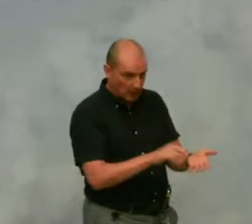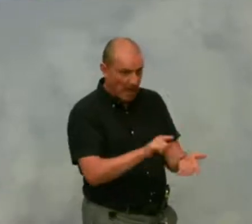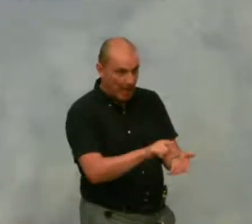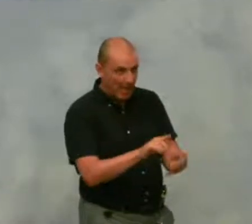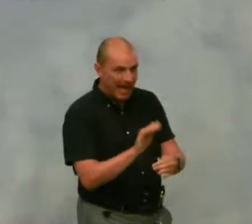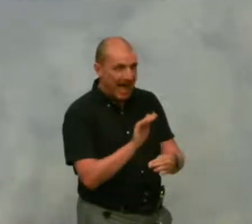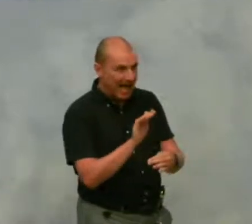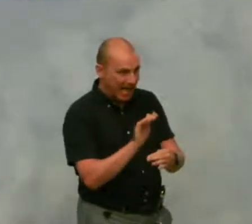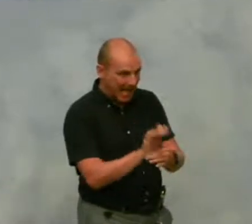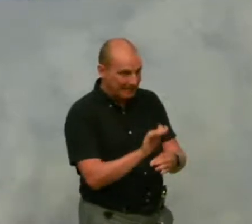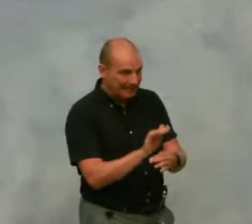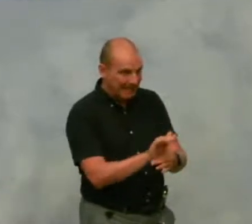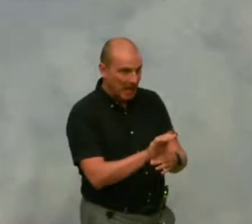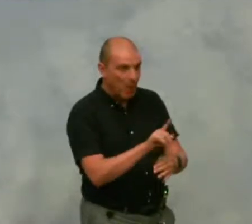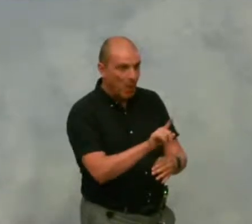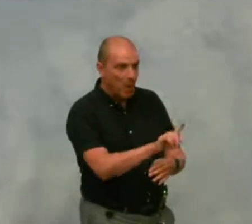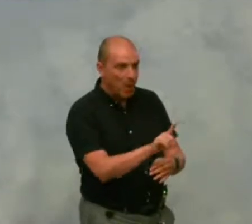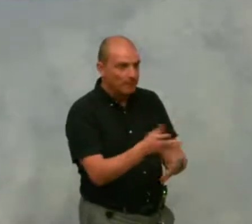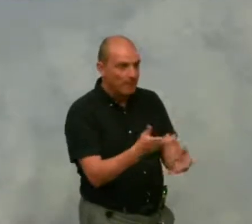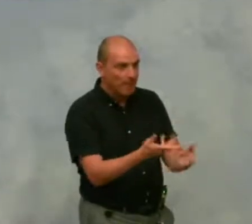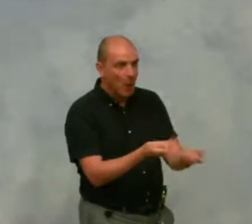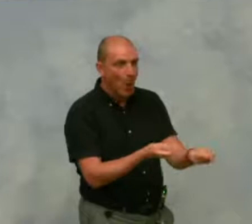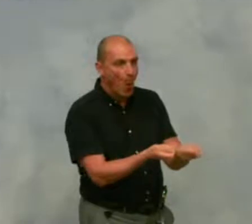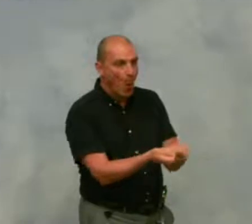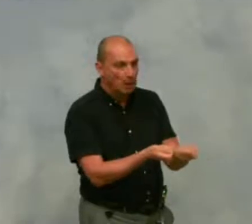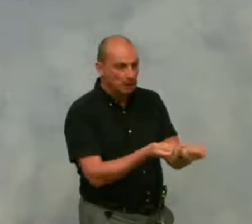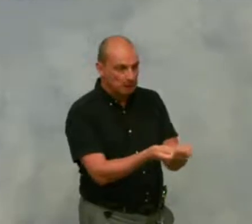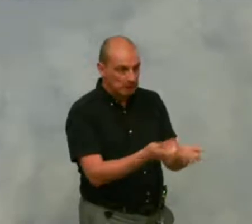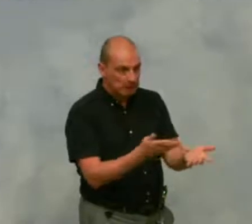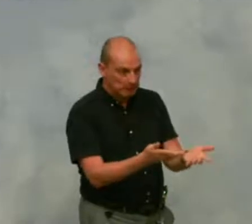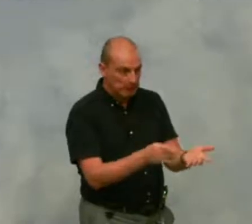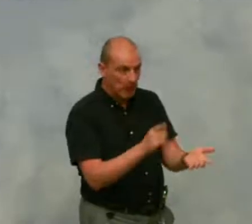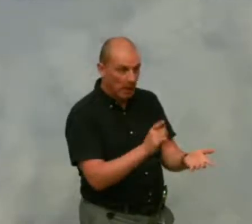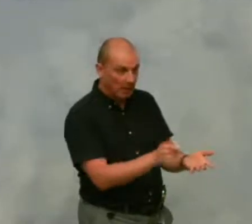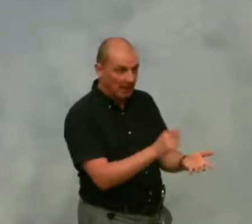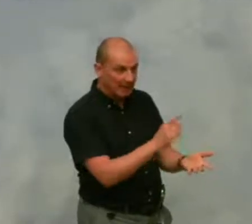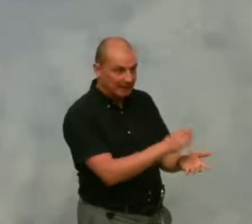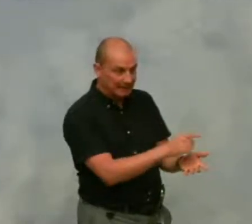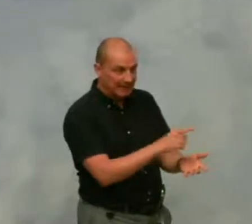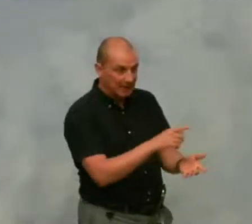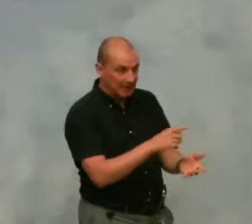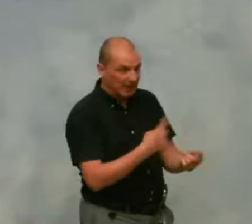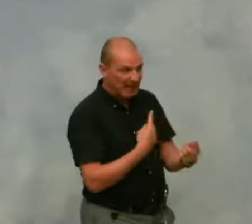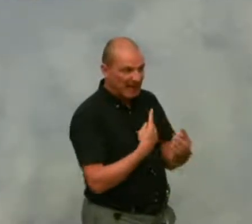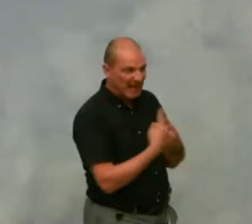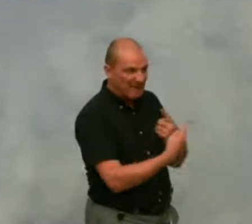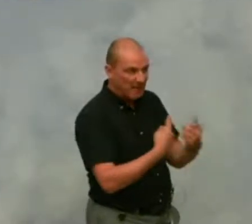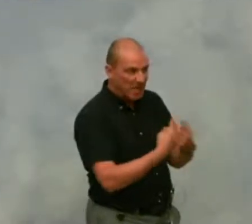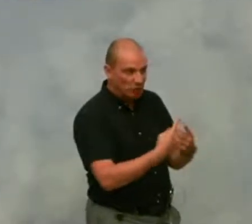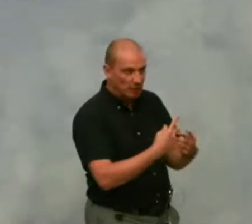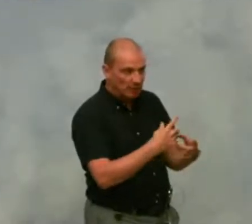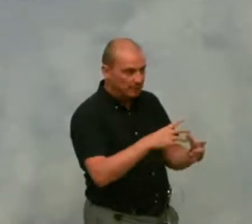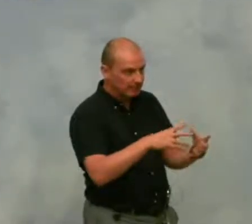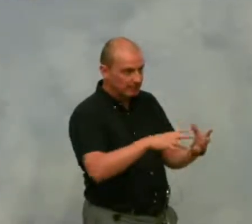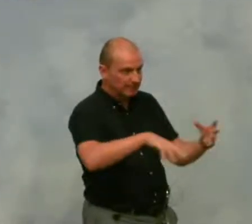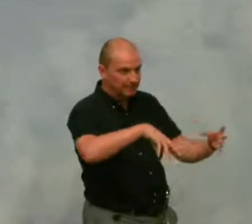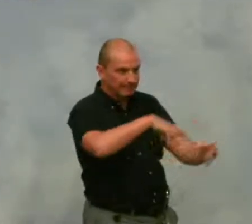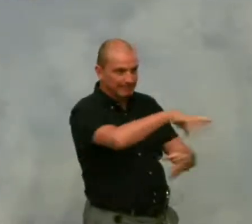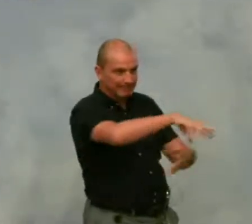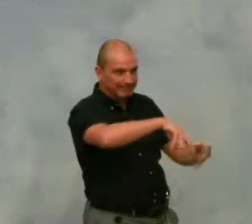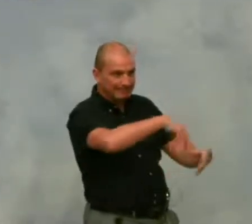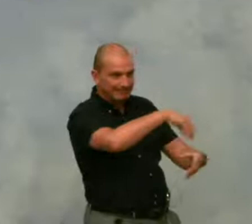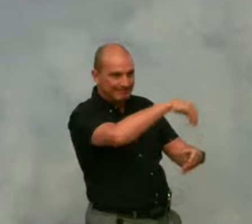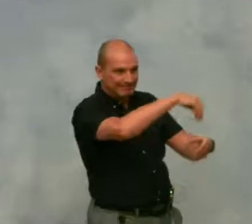external hosting supplier. That information will be wrapped up in that, so we'd have to come back with details as to whether there's